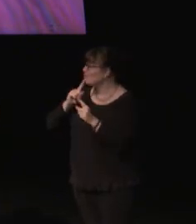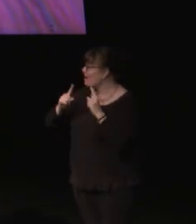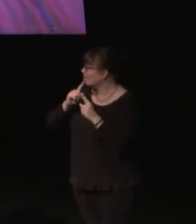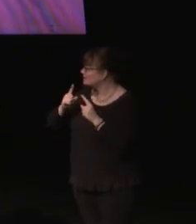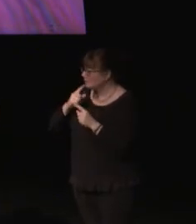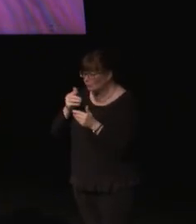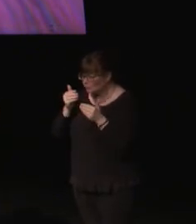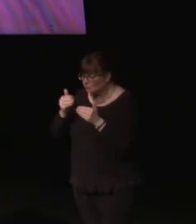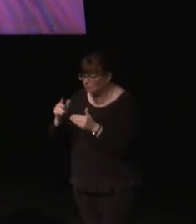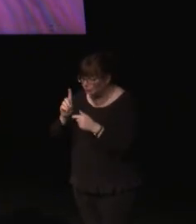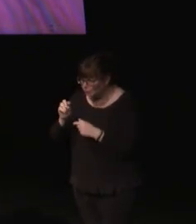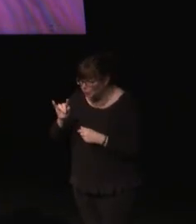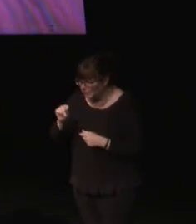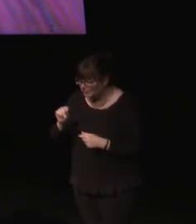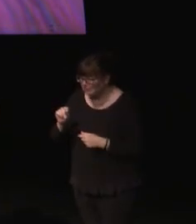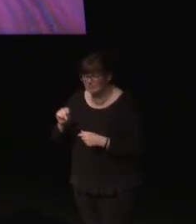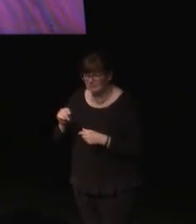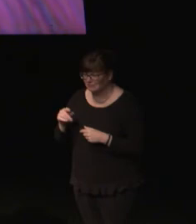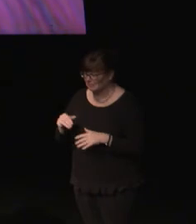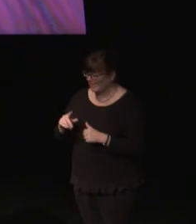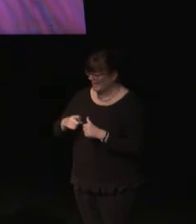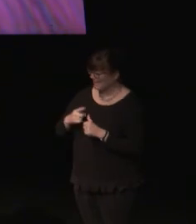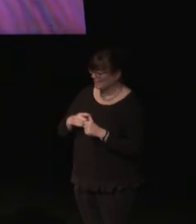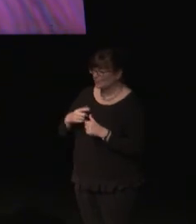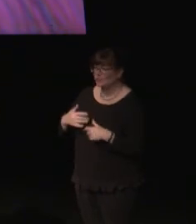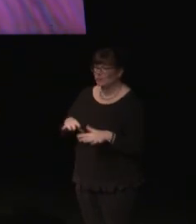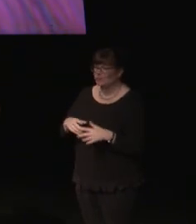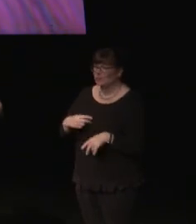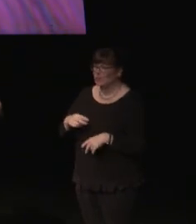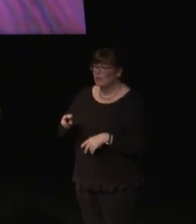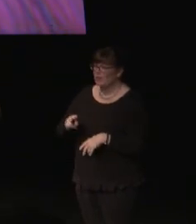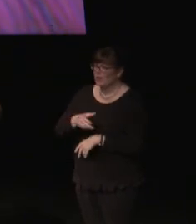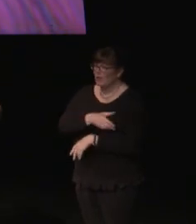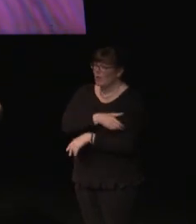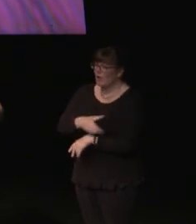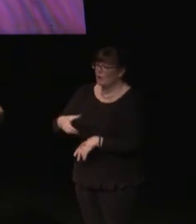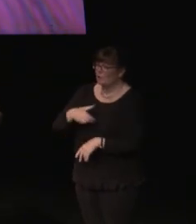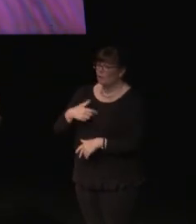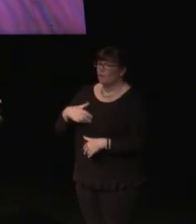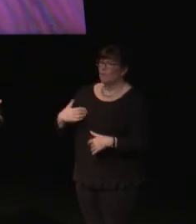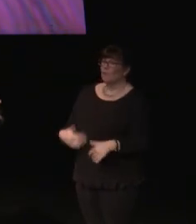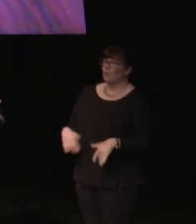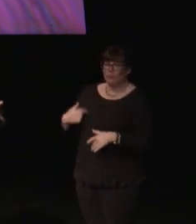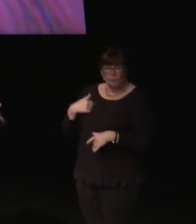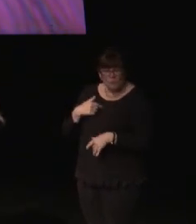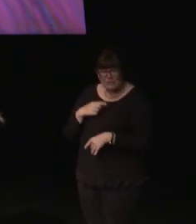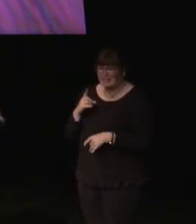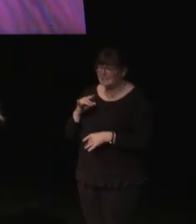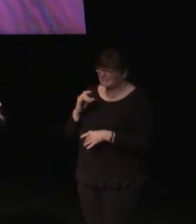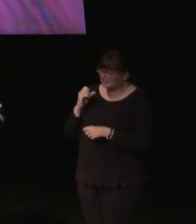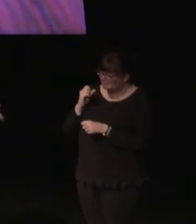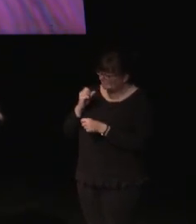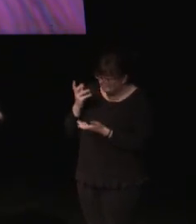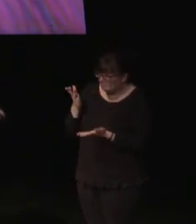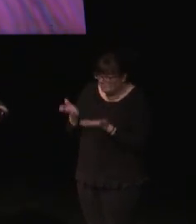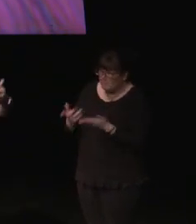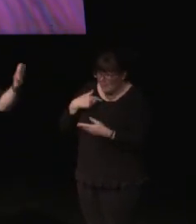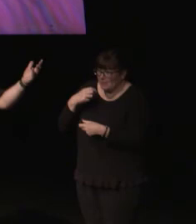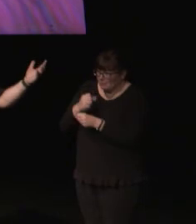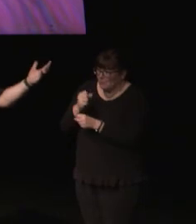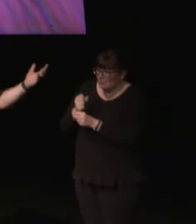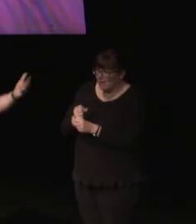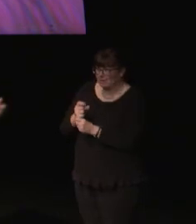able to do that was so empowering to be able to be in that place to say we may actually come out with something that